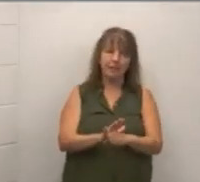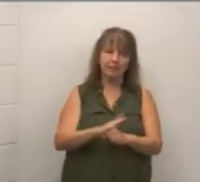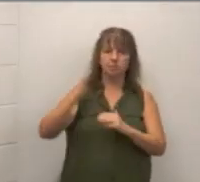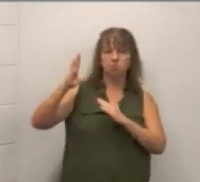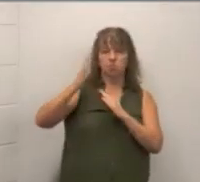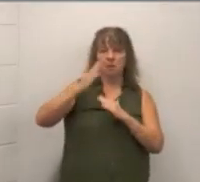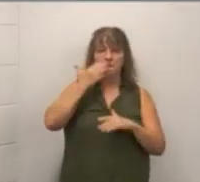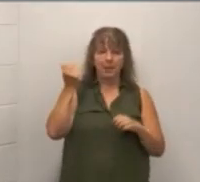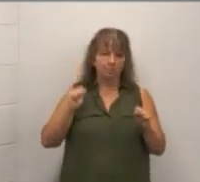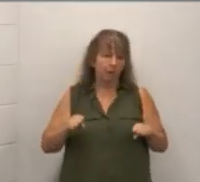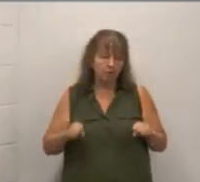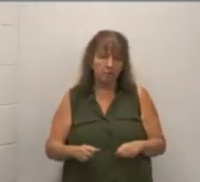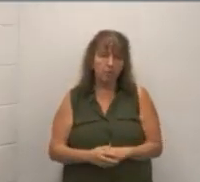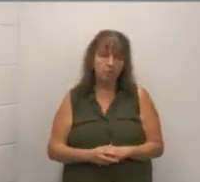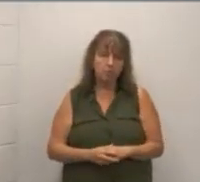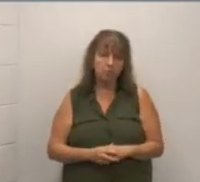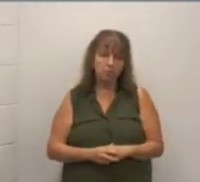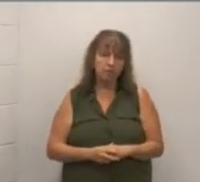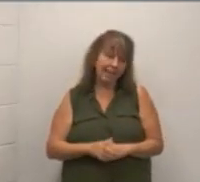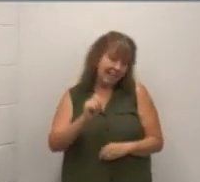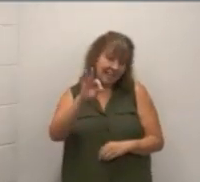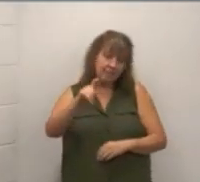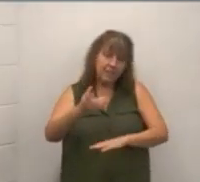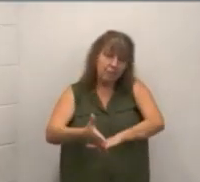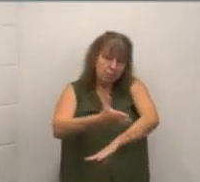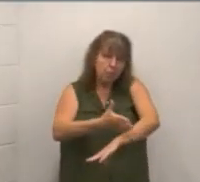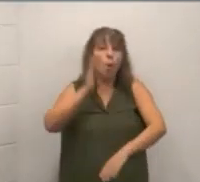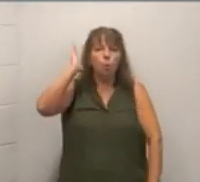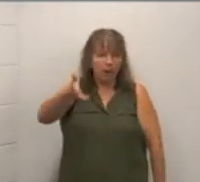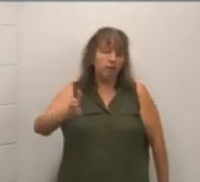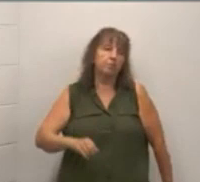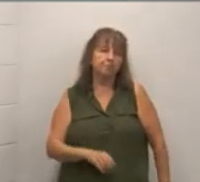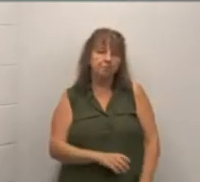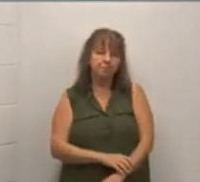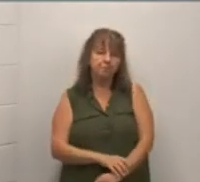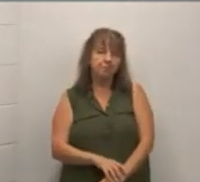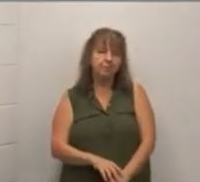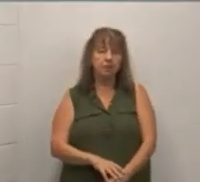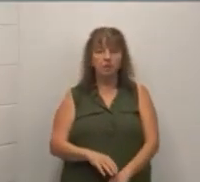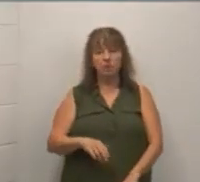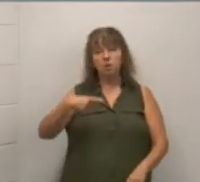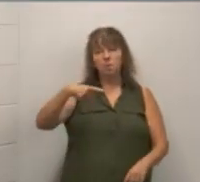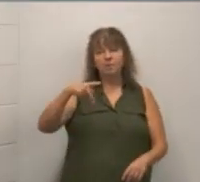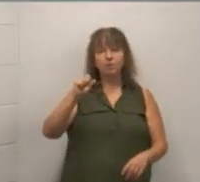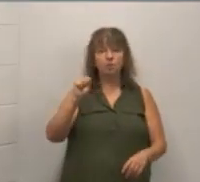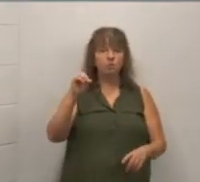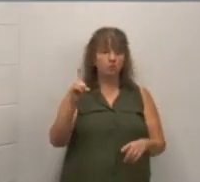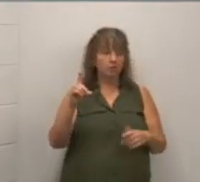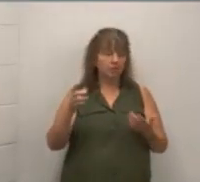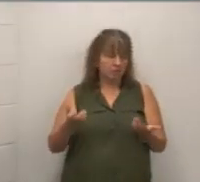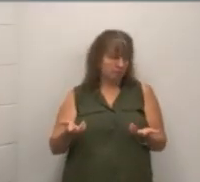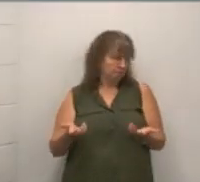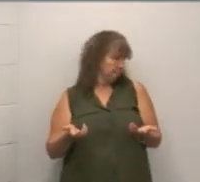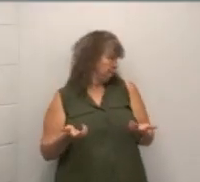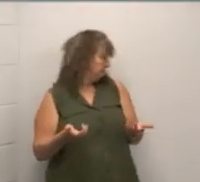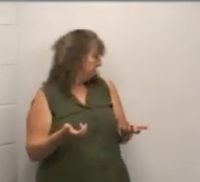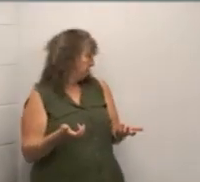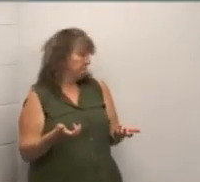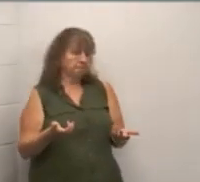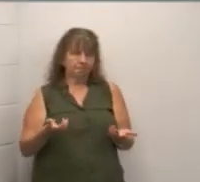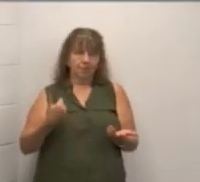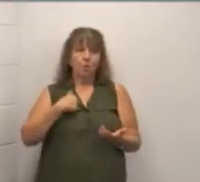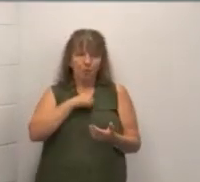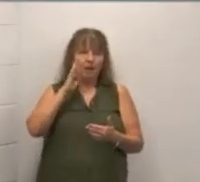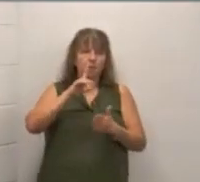to continue to get better. And so us as a district being able to dipstick and check how we're doing along the way will be